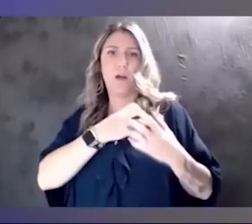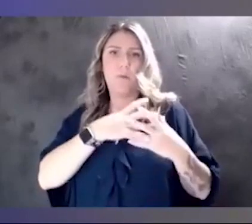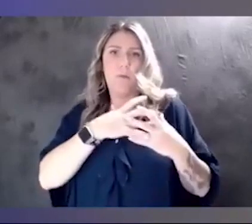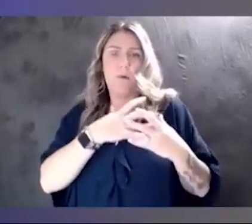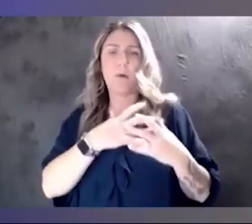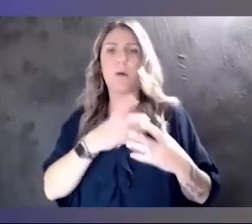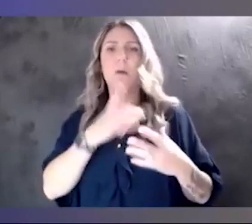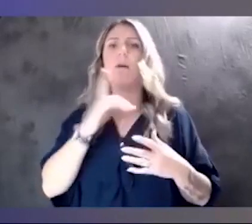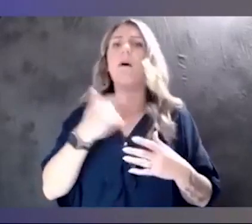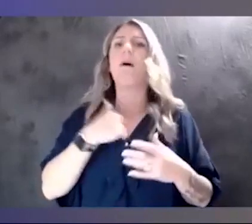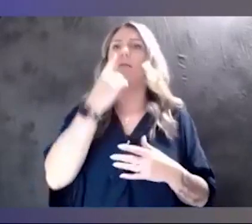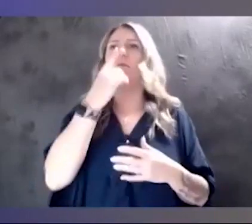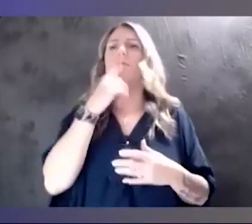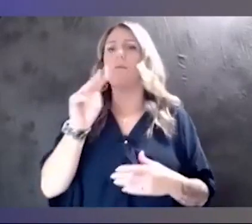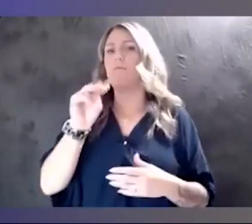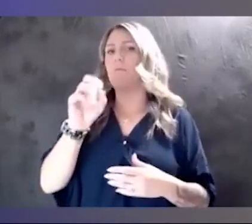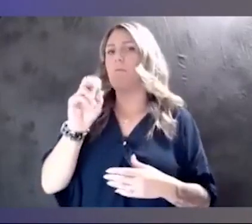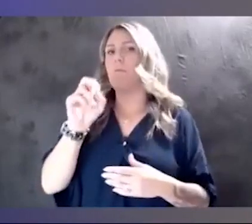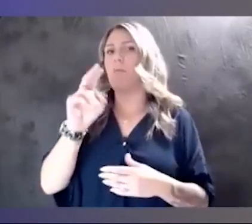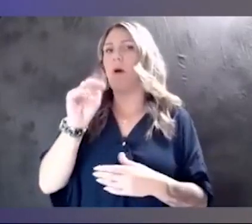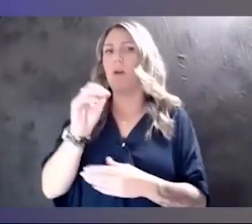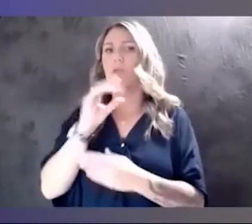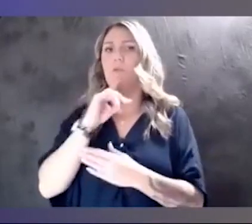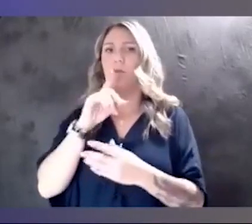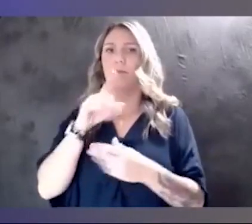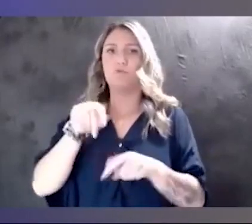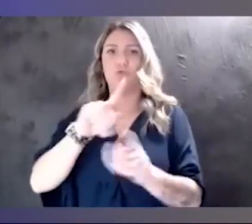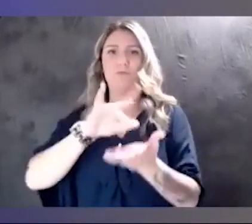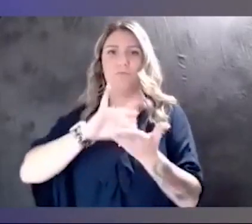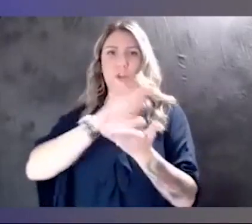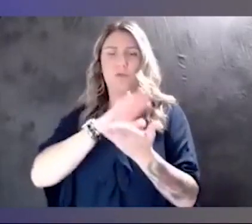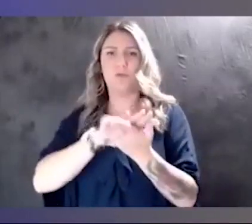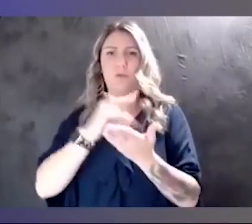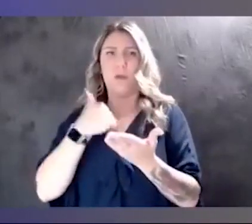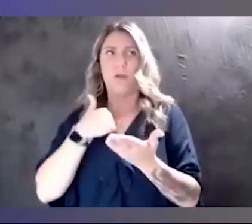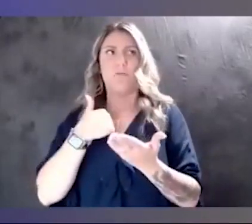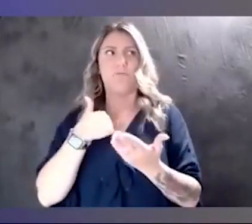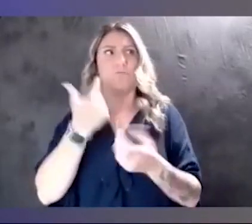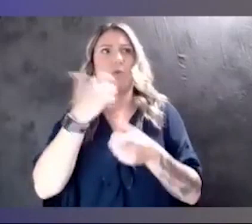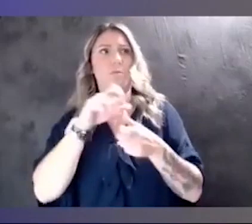had mono back when I was in medical school, and I remember recovering from it and deciding I'd